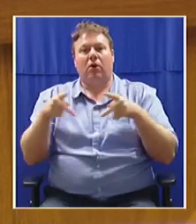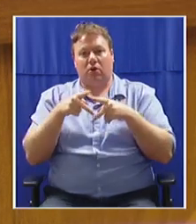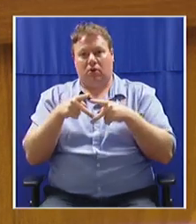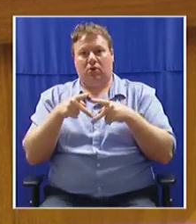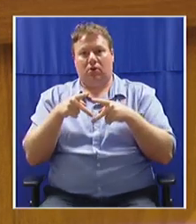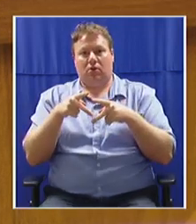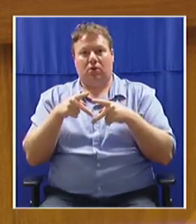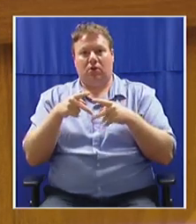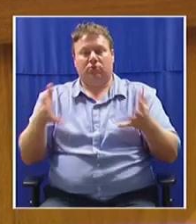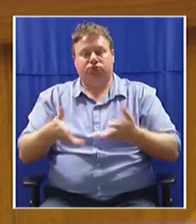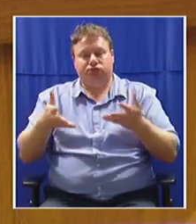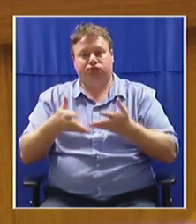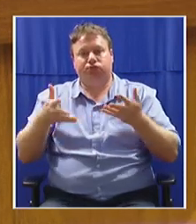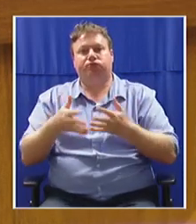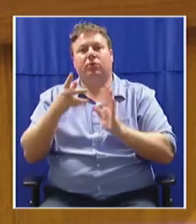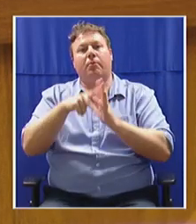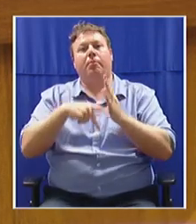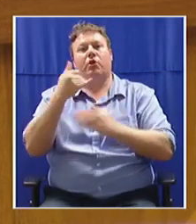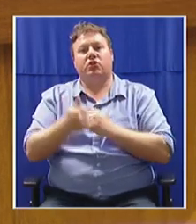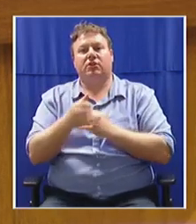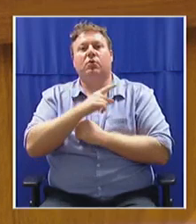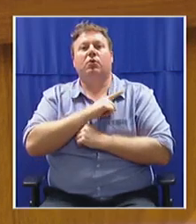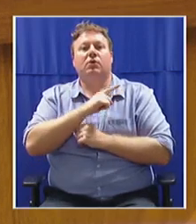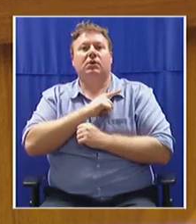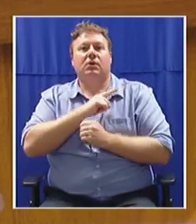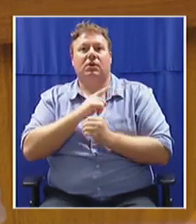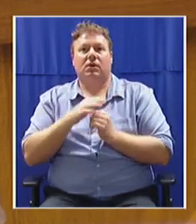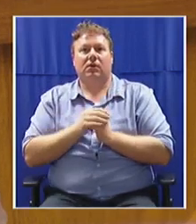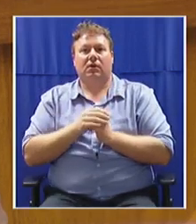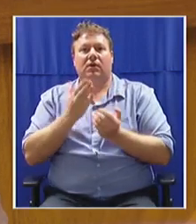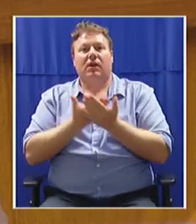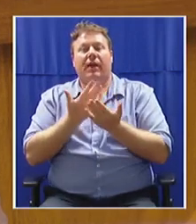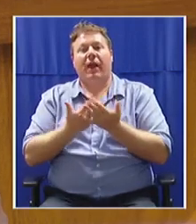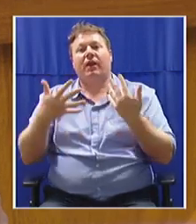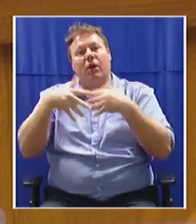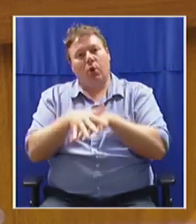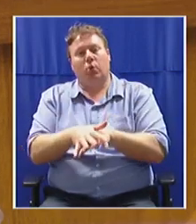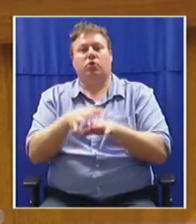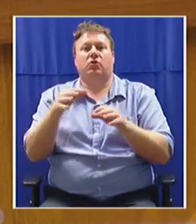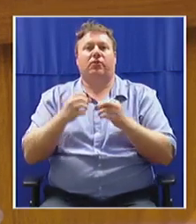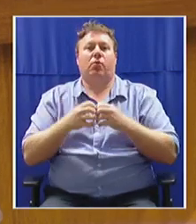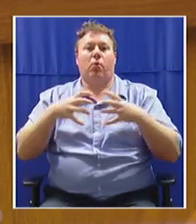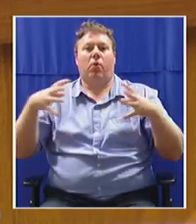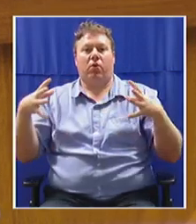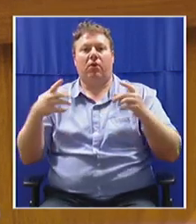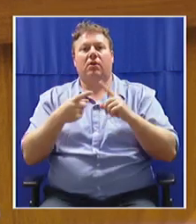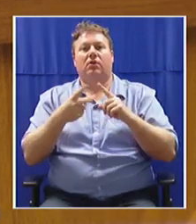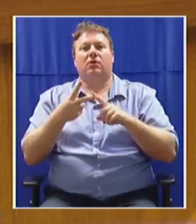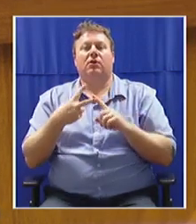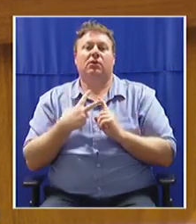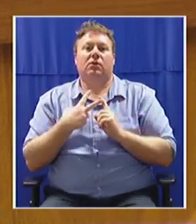participation so that we can achieve inclusive growth as well as facilitating